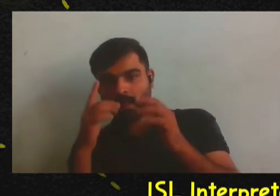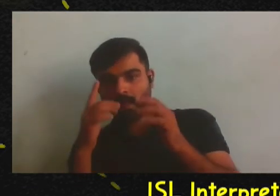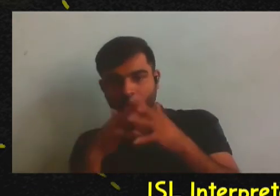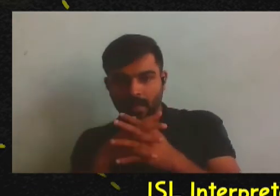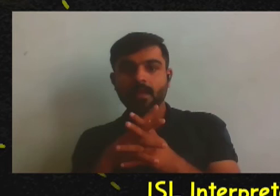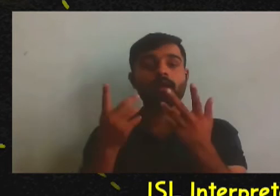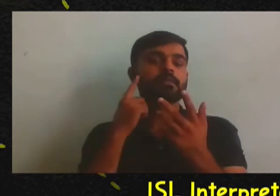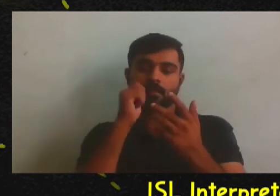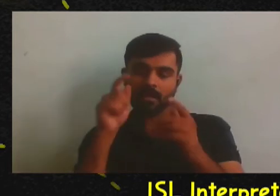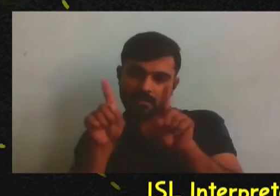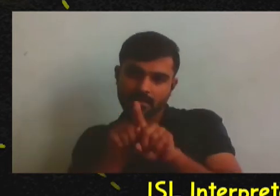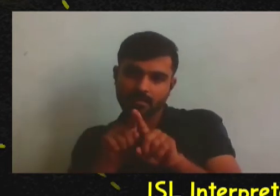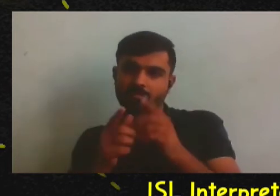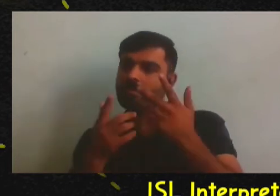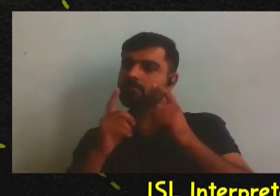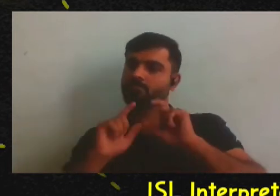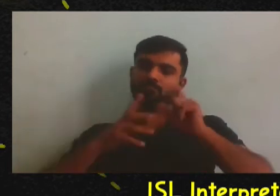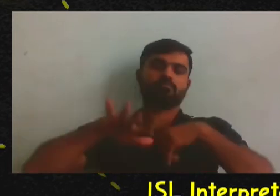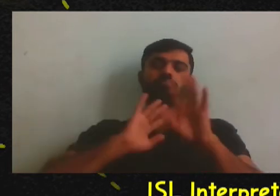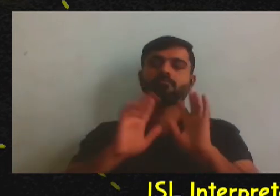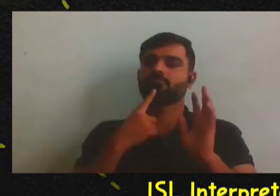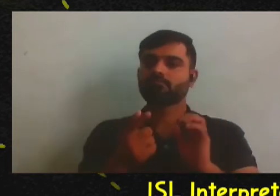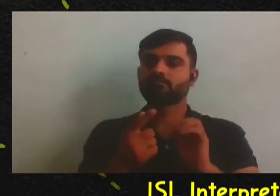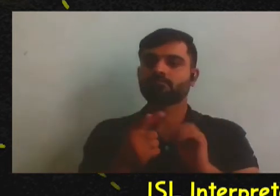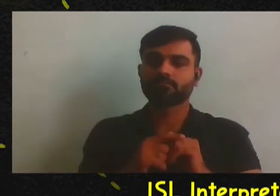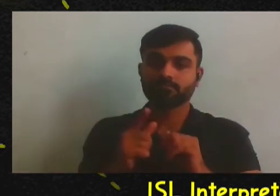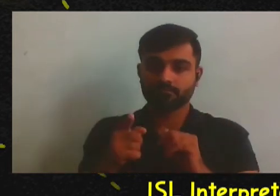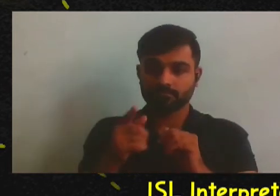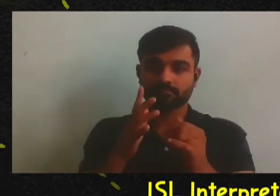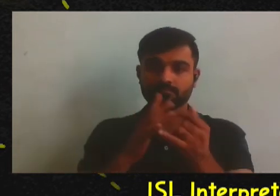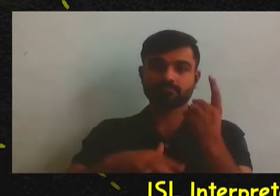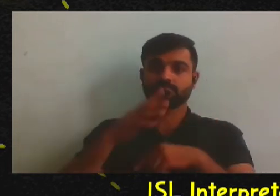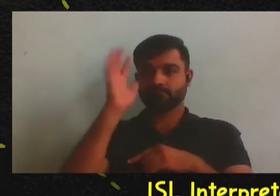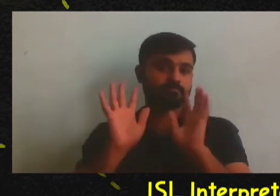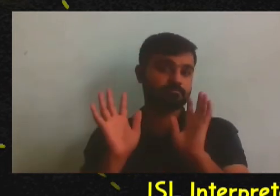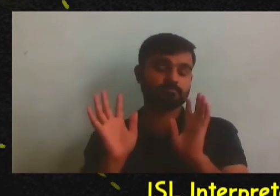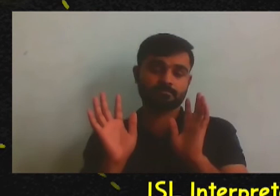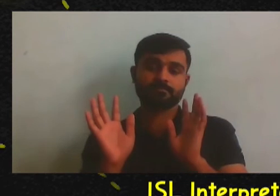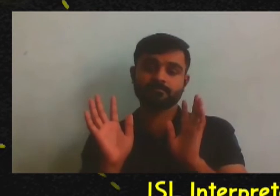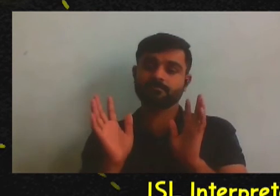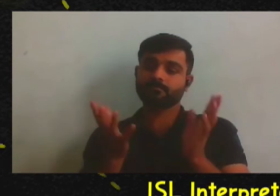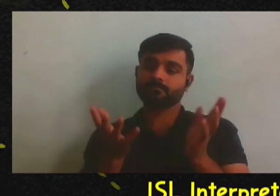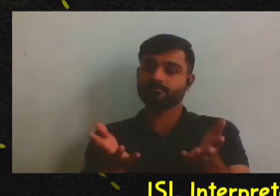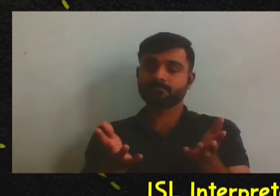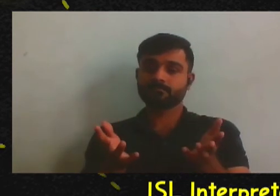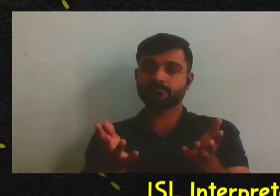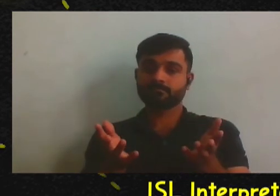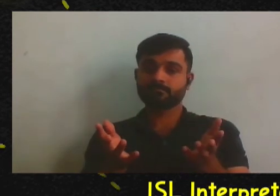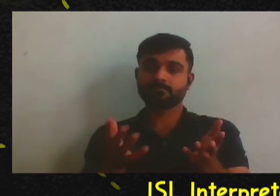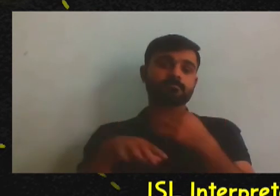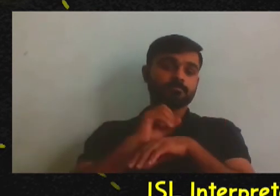man. They're not comfortable with that. So and I don't have a counselor